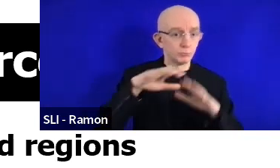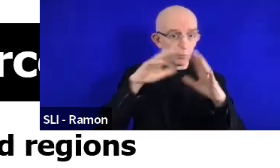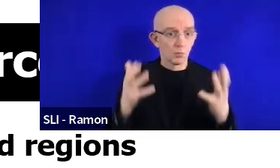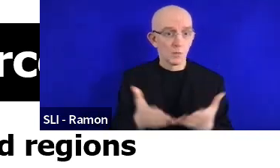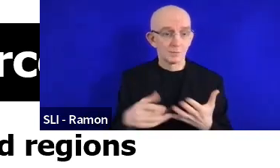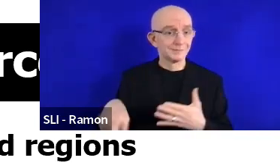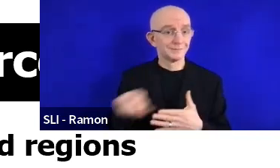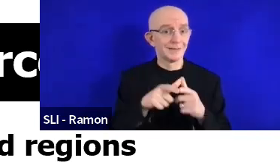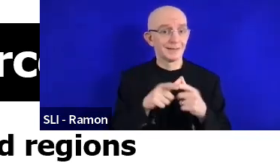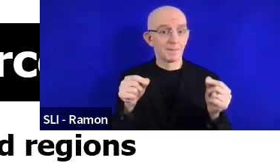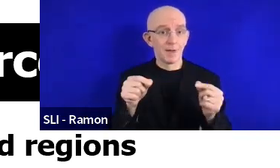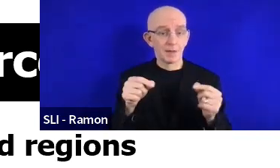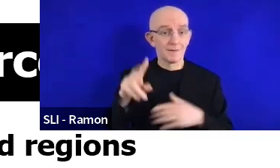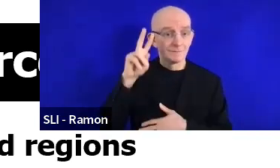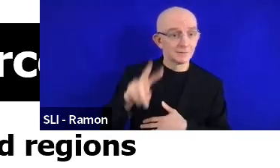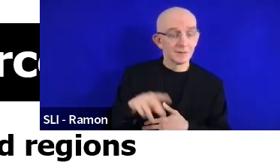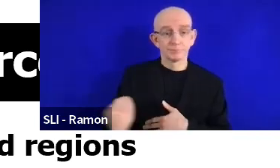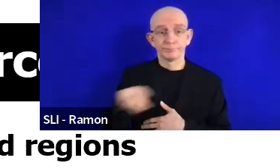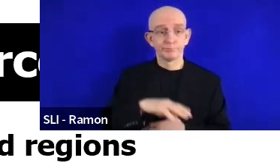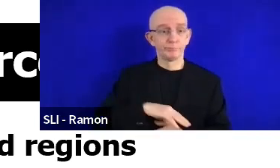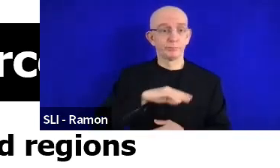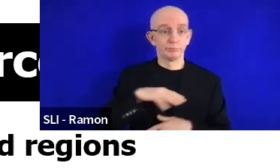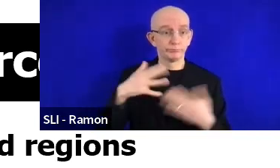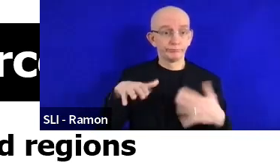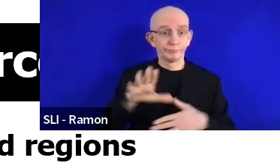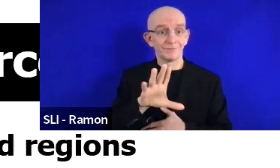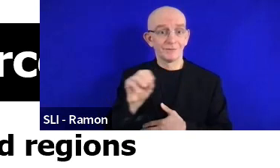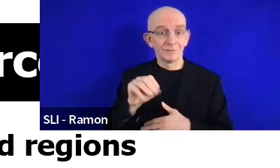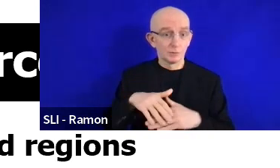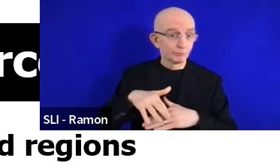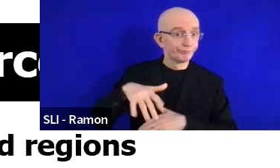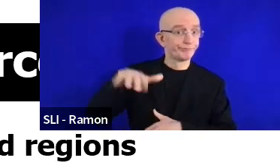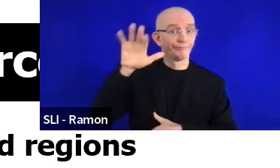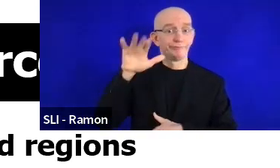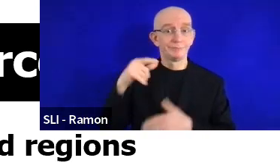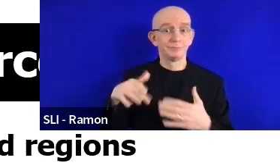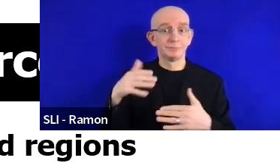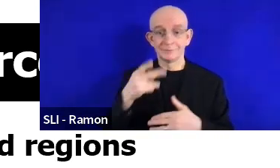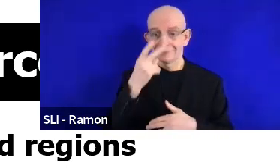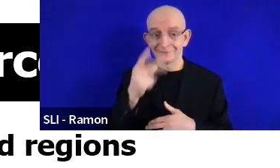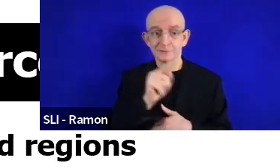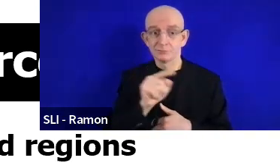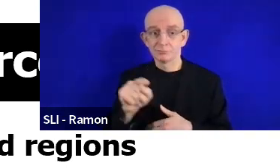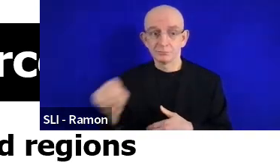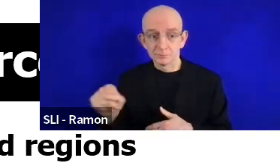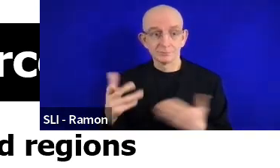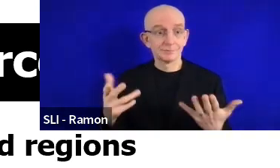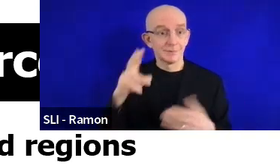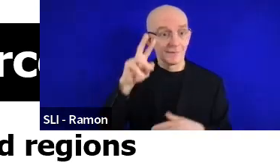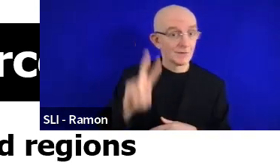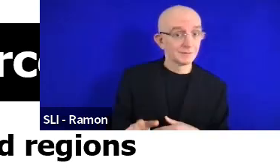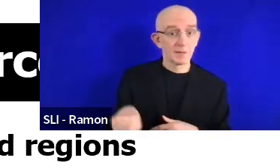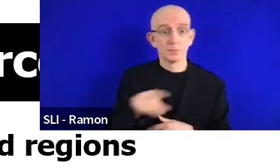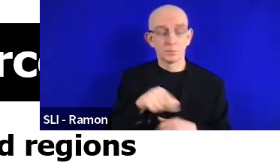to prepare for aged population, while also has very limited resources. So that's why any intervention that the